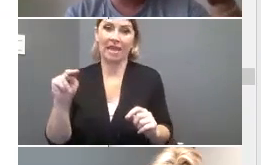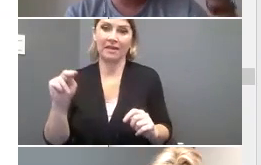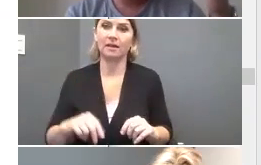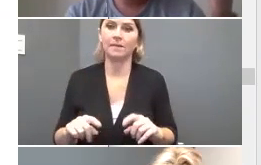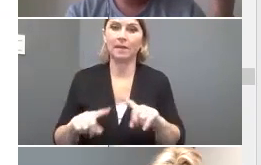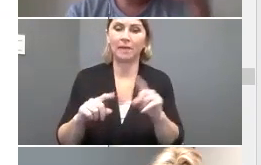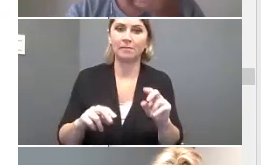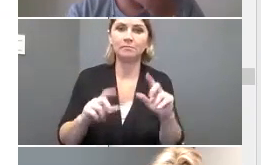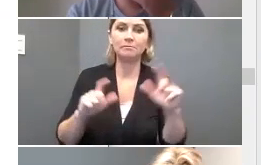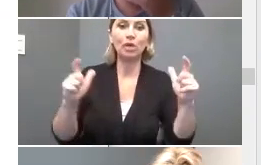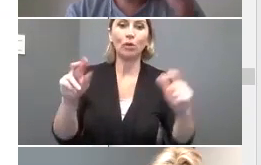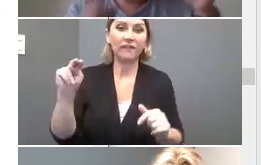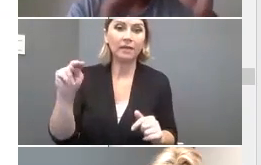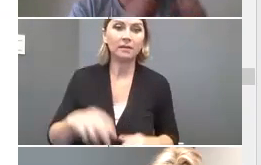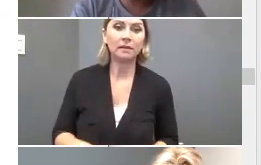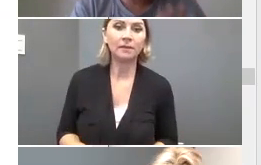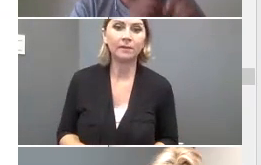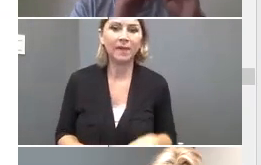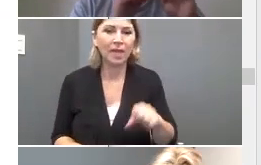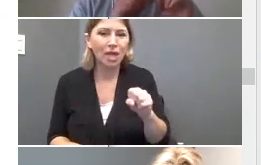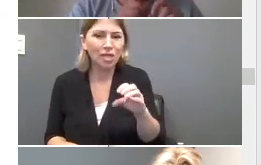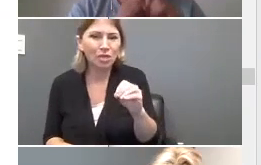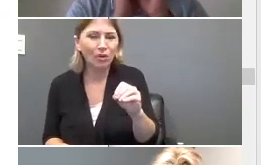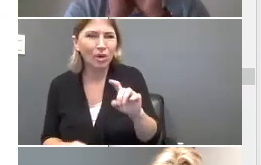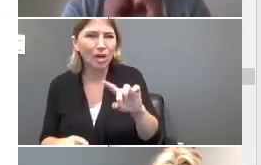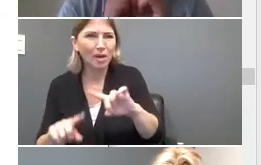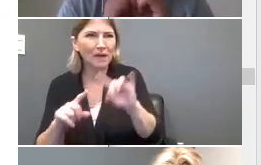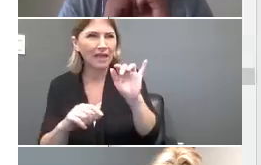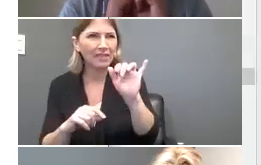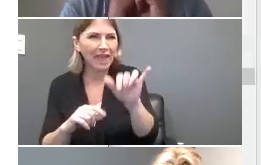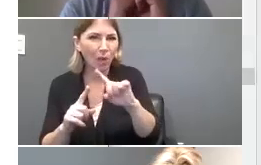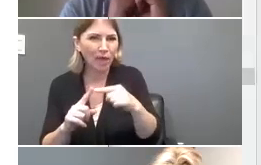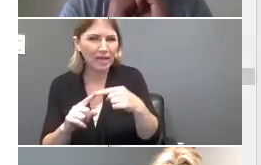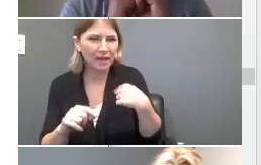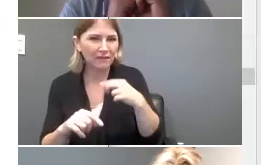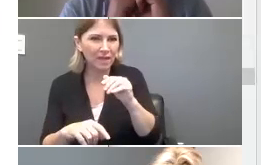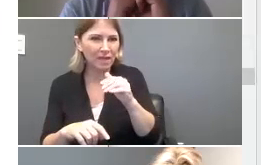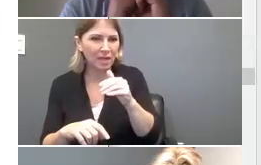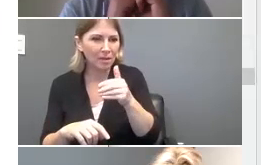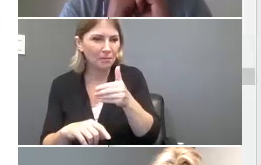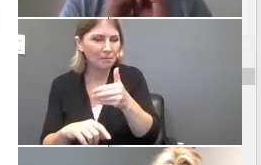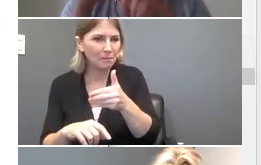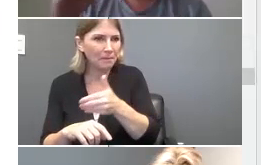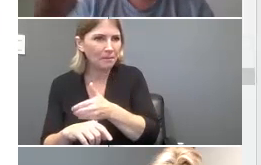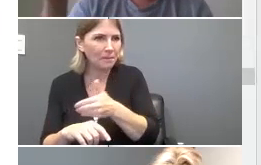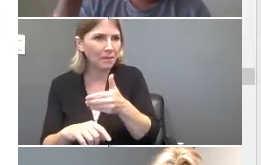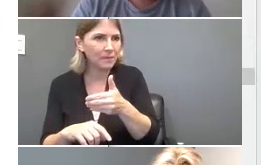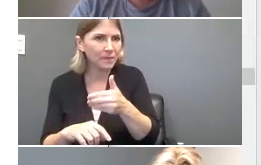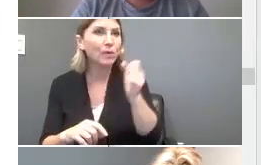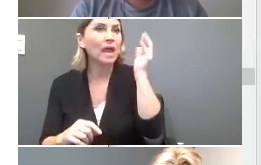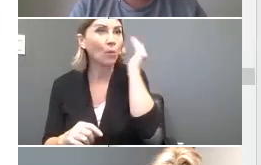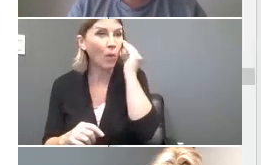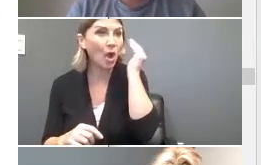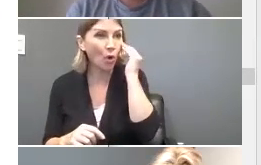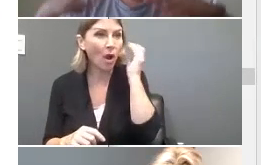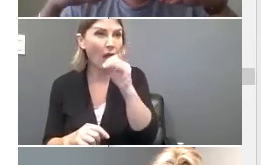O of n. But this is only when I'm aware of the range. Yes, this